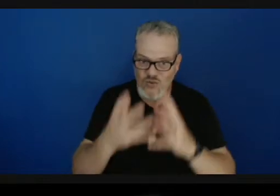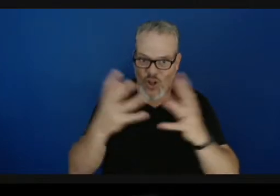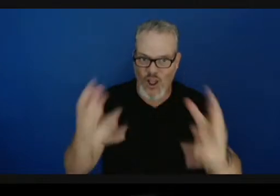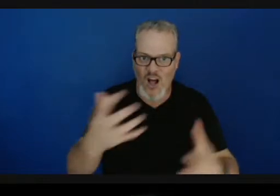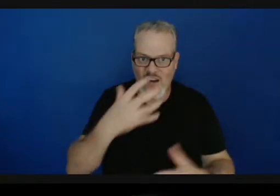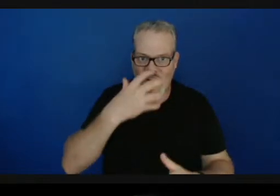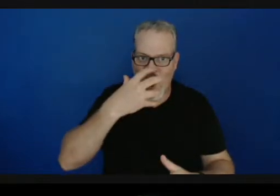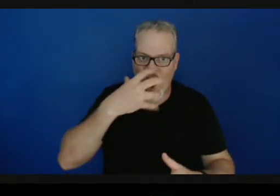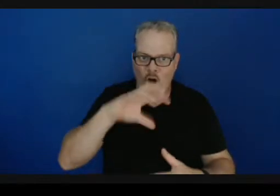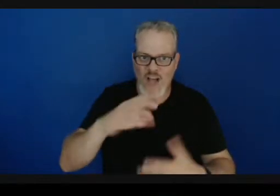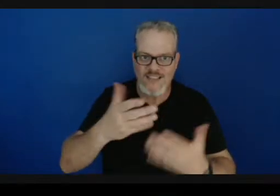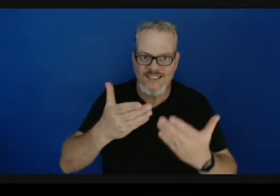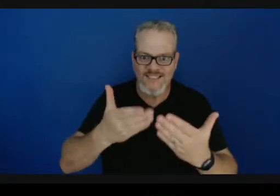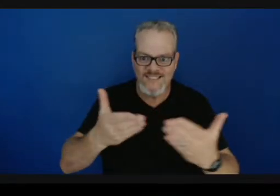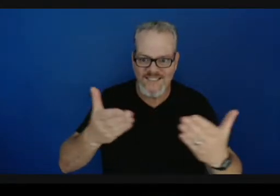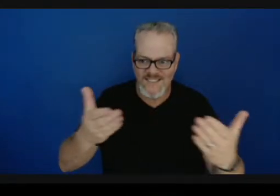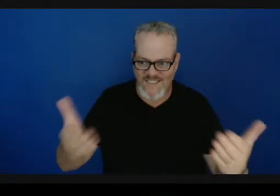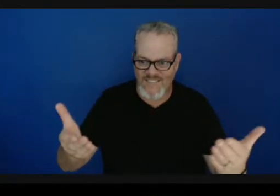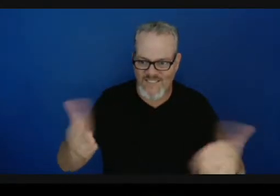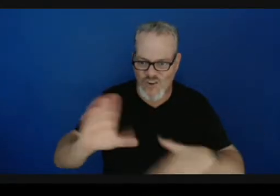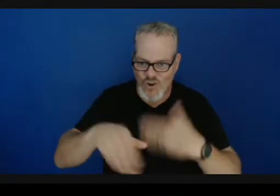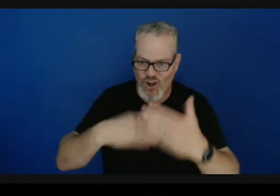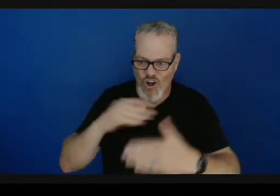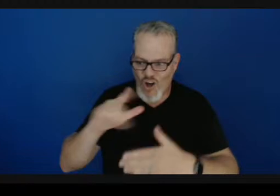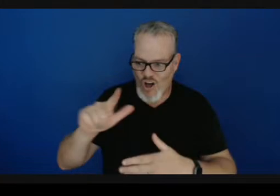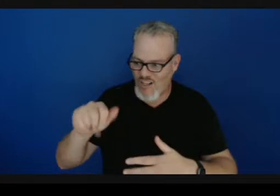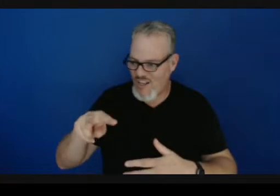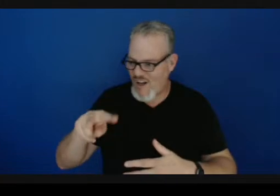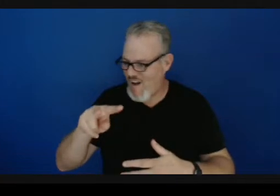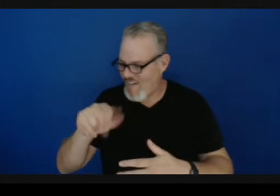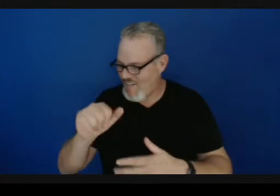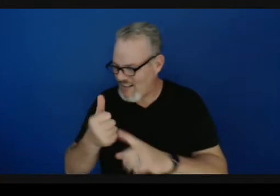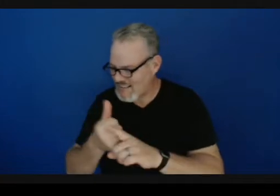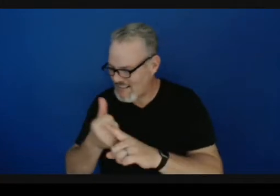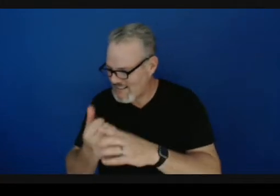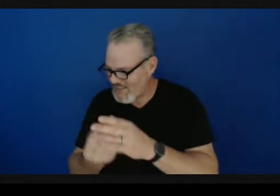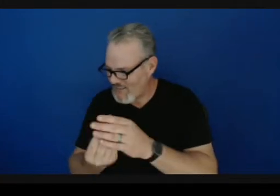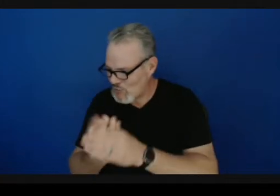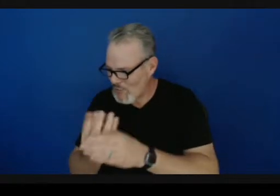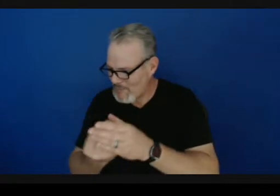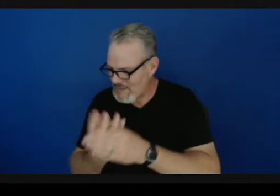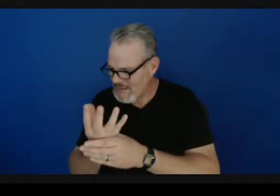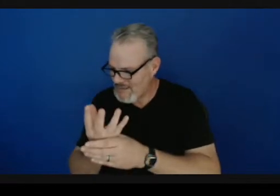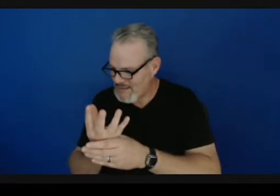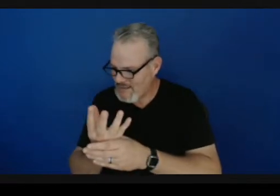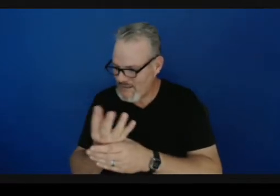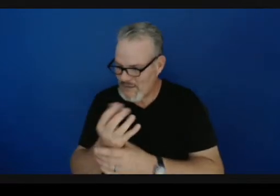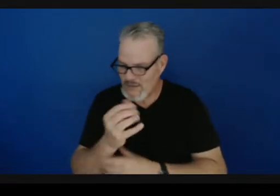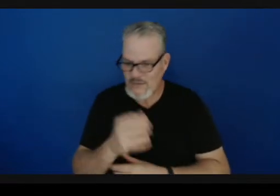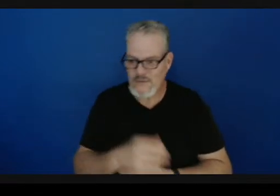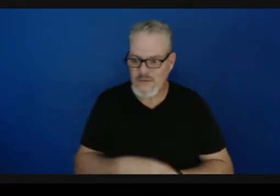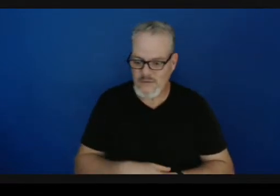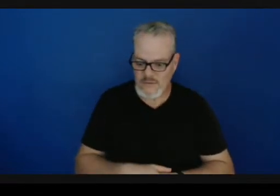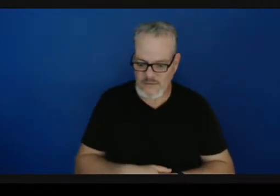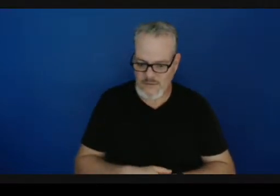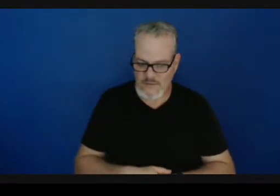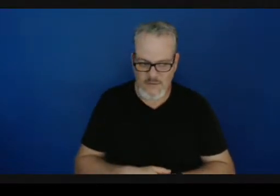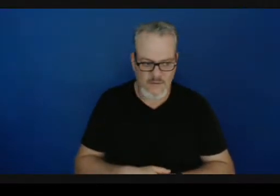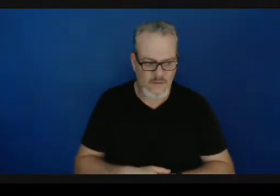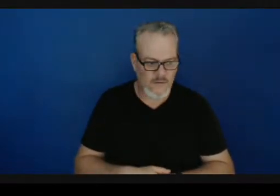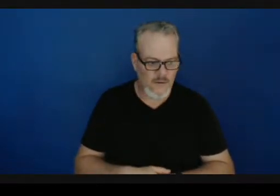clearly all lava that had erupted outside of the inner caldera, but still within the summit. Right,